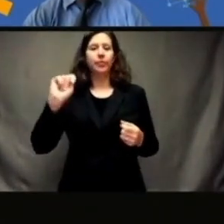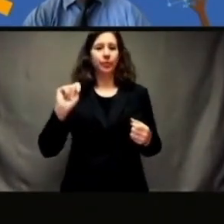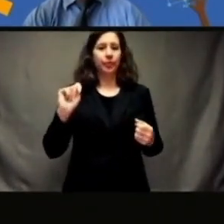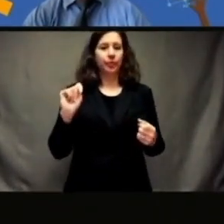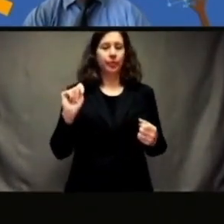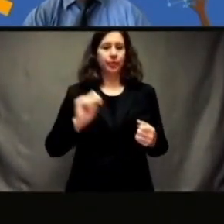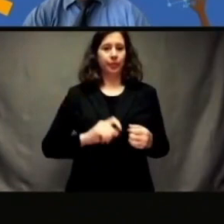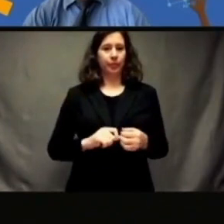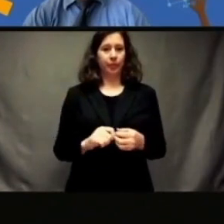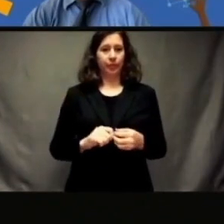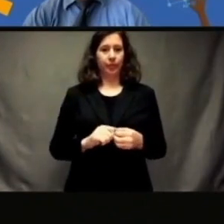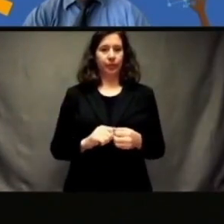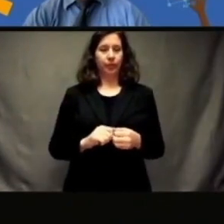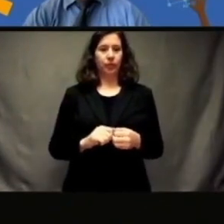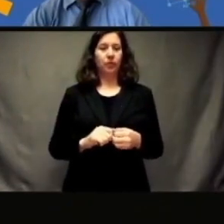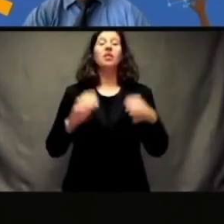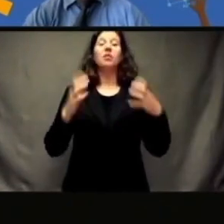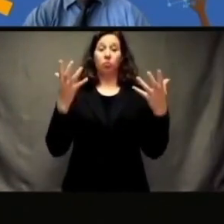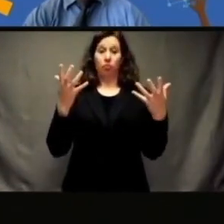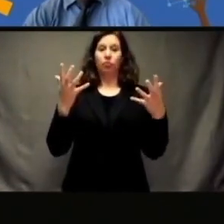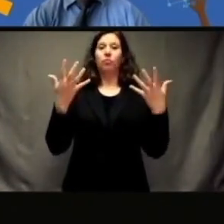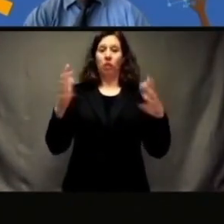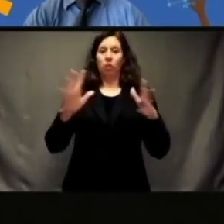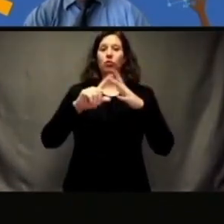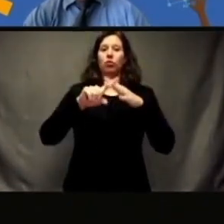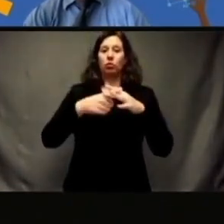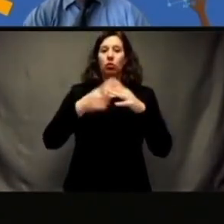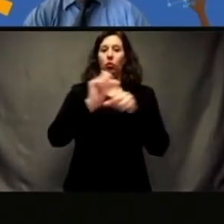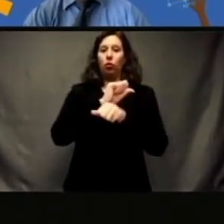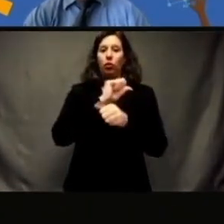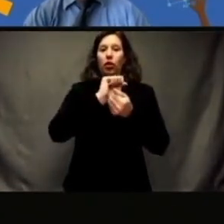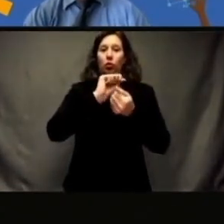can start working with Scratch.